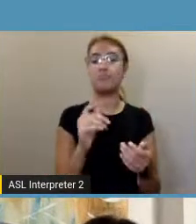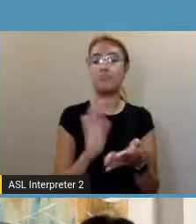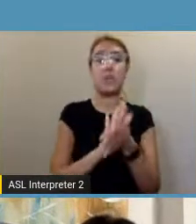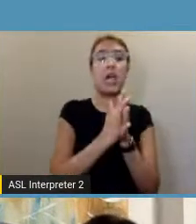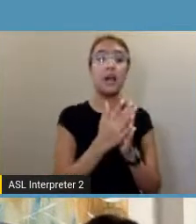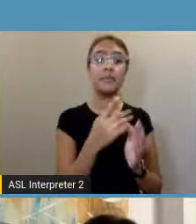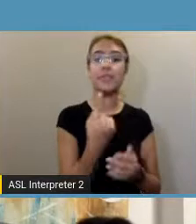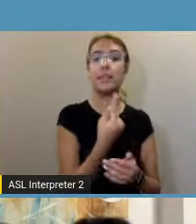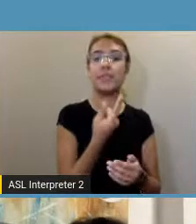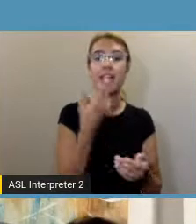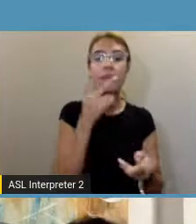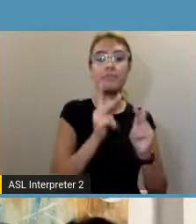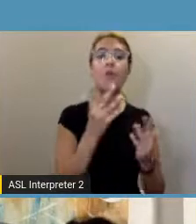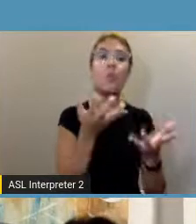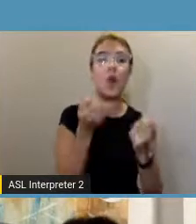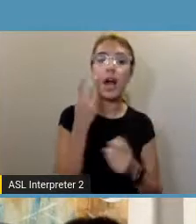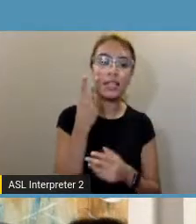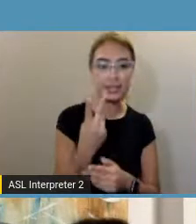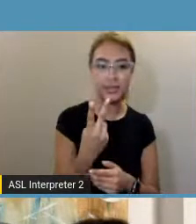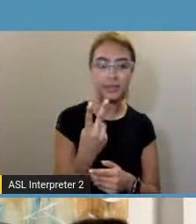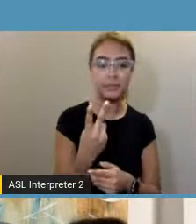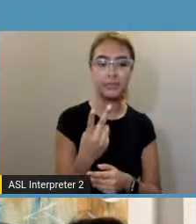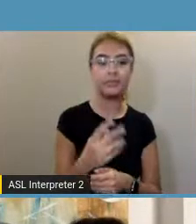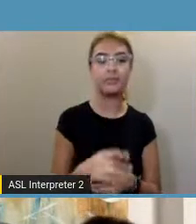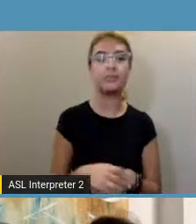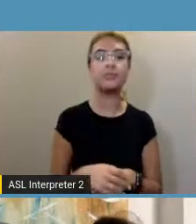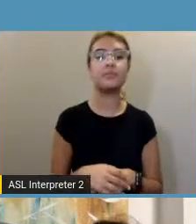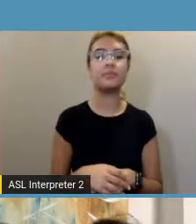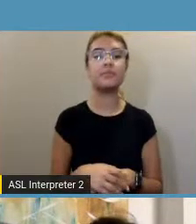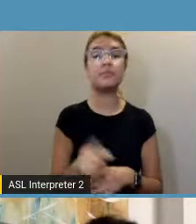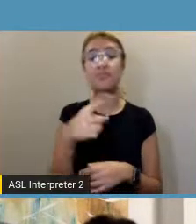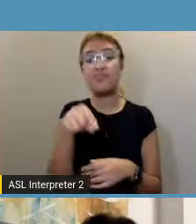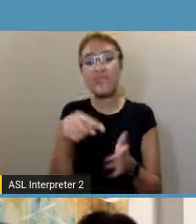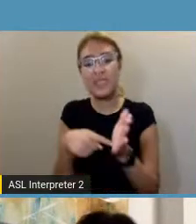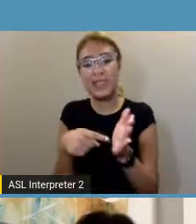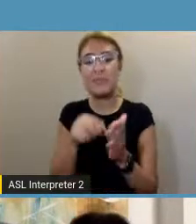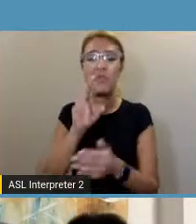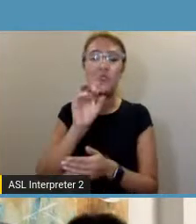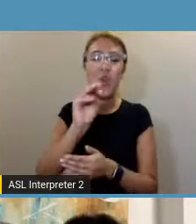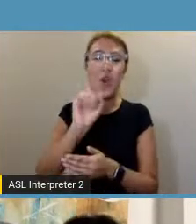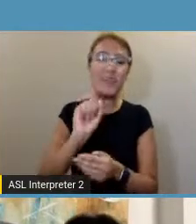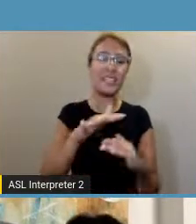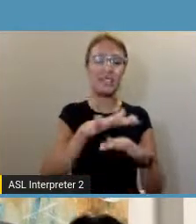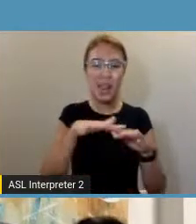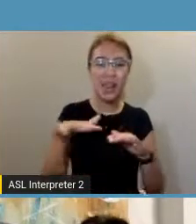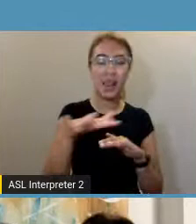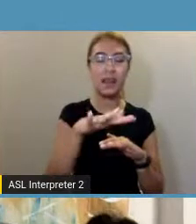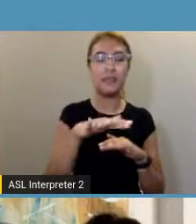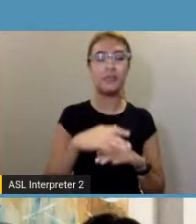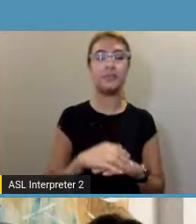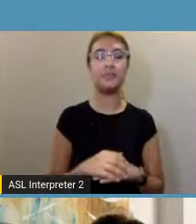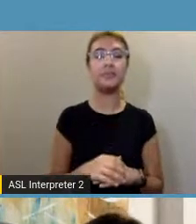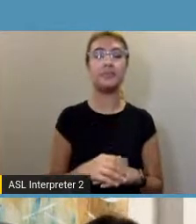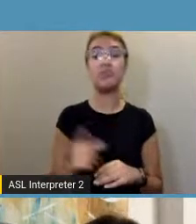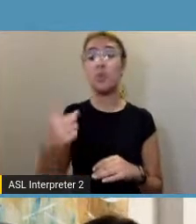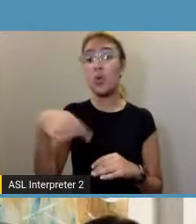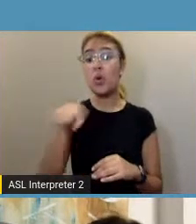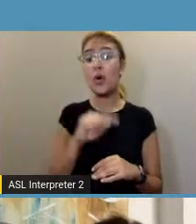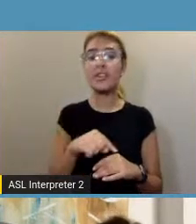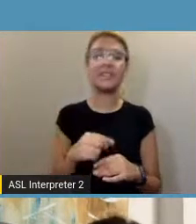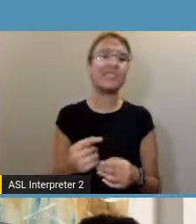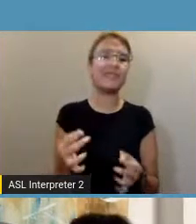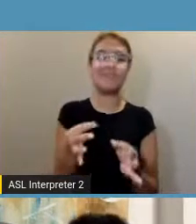people will want to see. In this case, recreations of Roman spaces, okay? So those are the